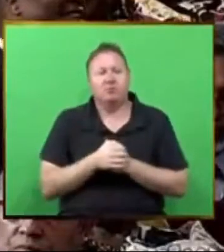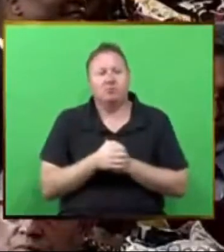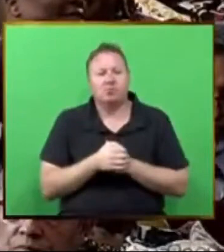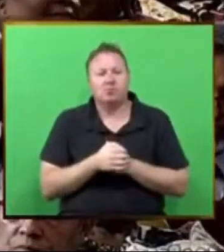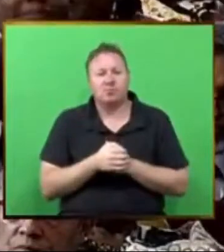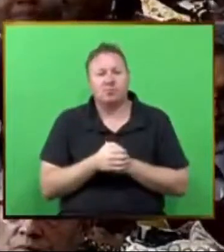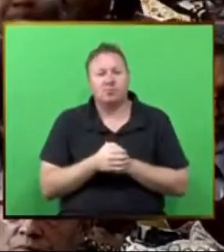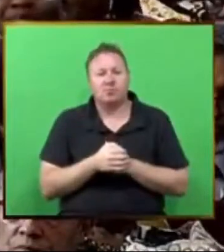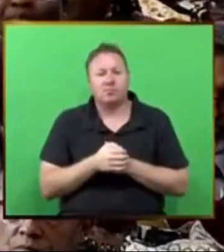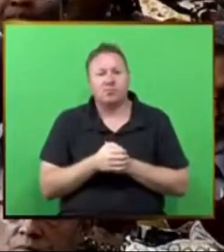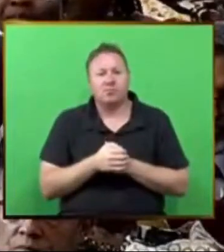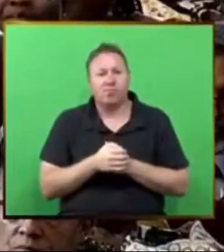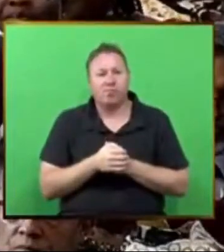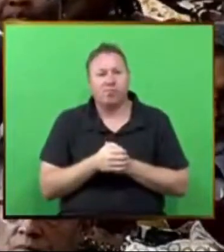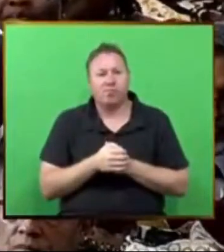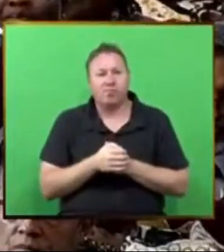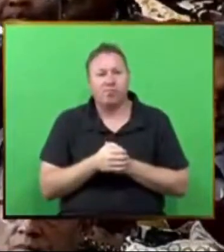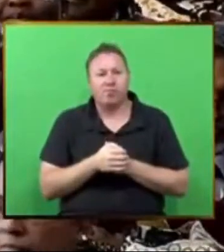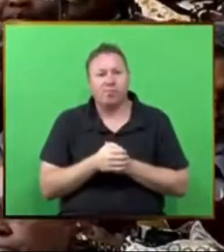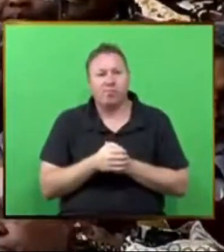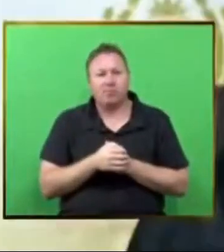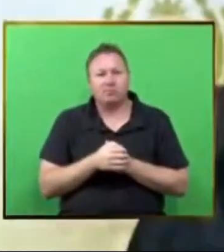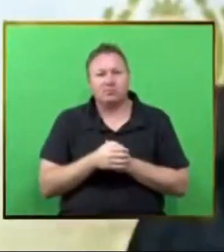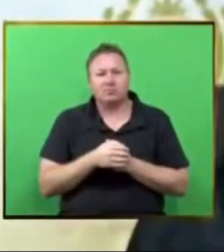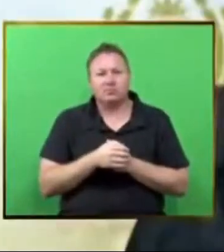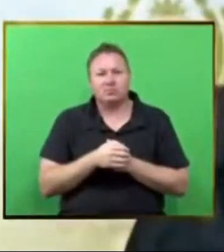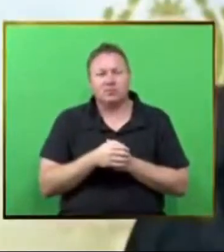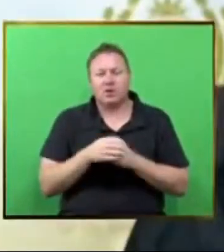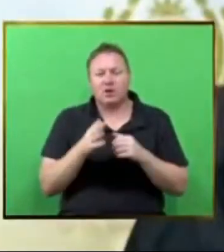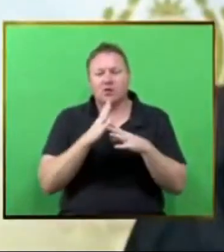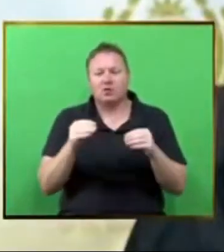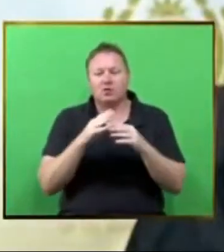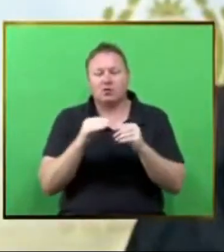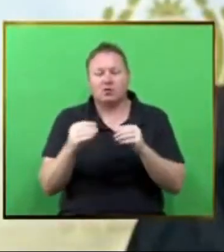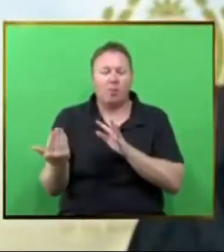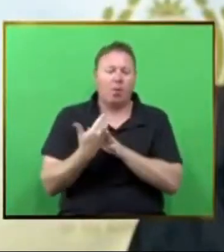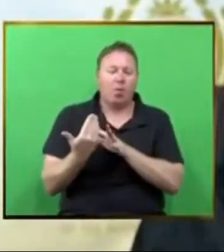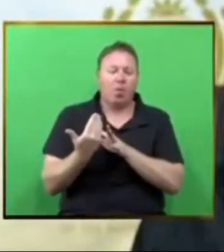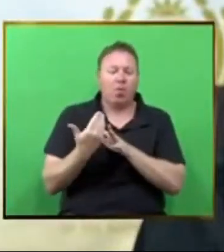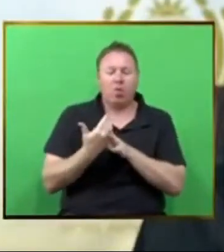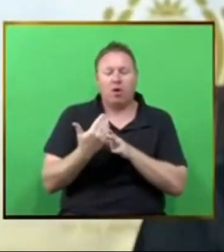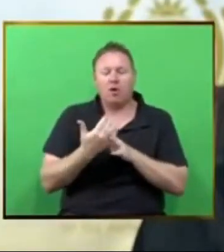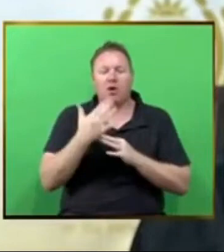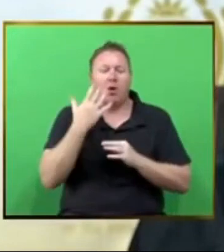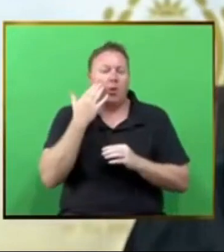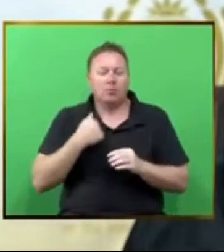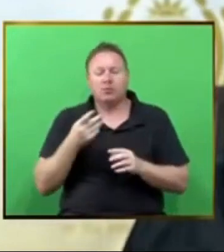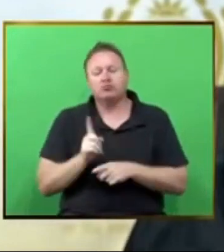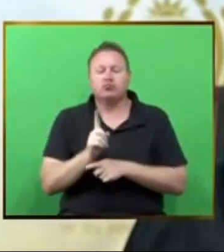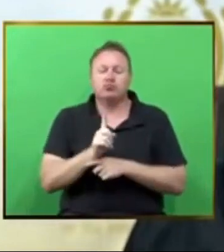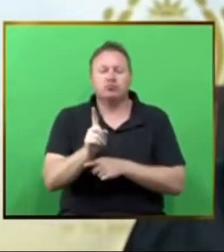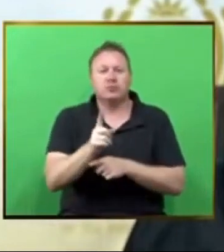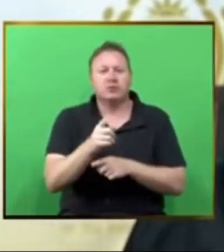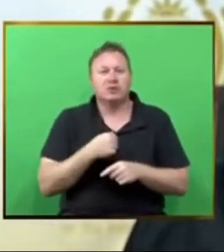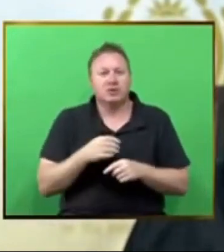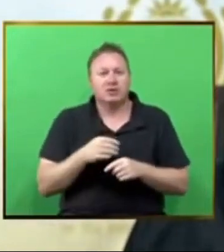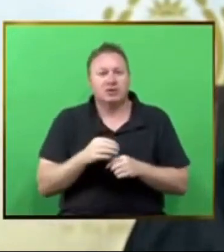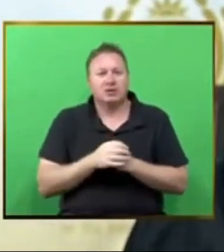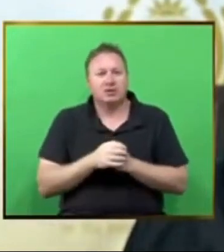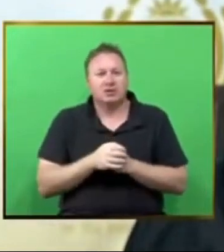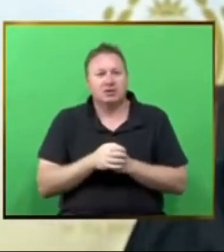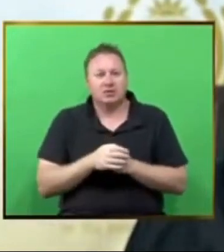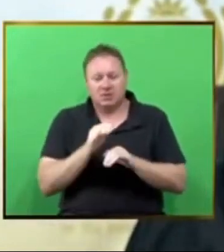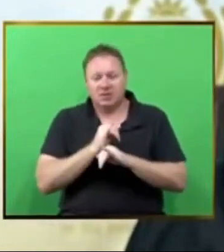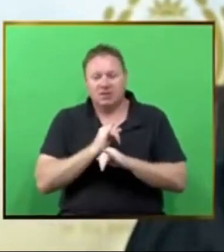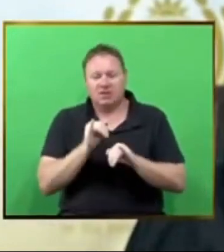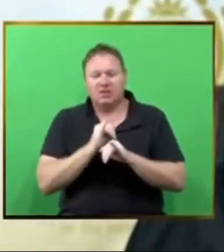Nam funeka bayeke undiphazamisa endleleni. Ndinomnye udadewethu phaa oyitishala unozicelo usafuna ngokuba ndiyazi